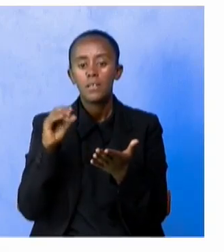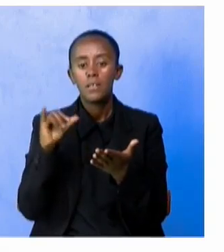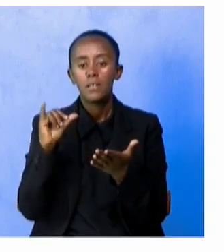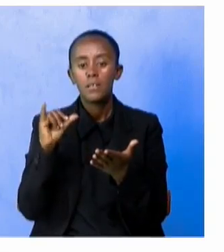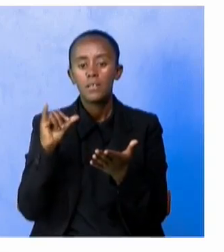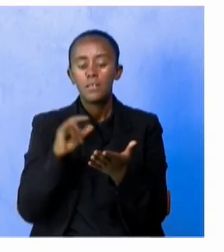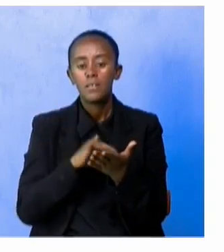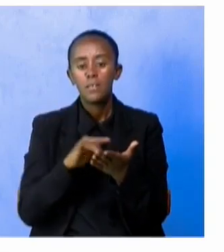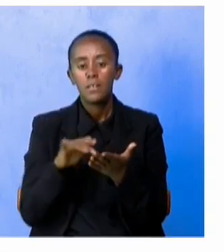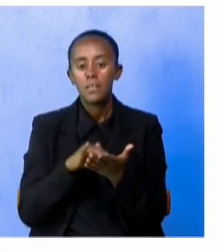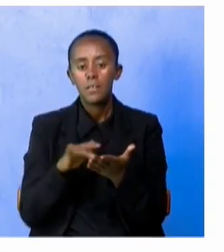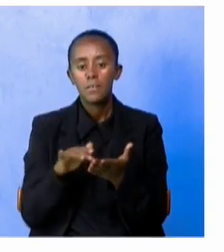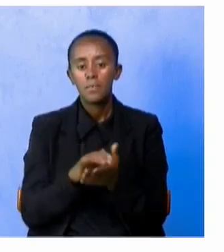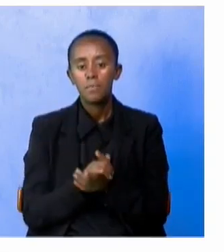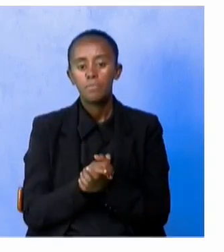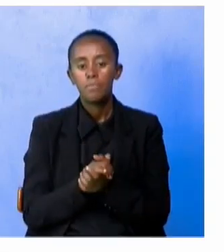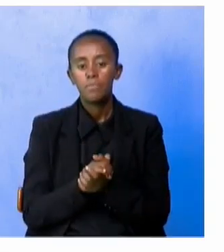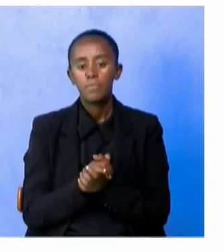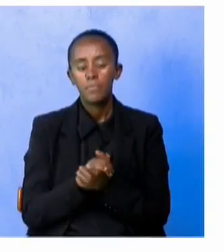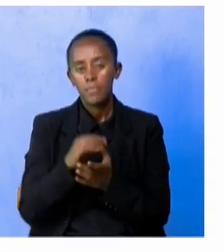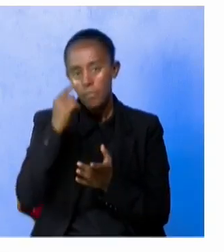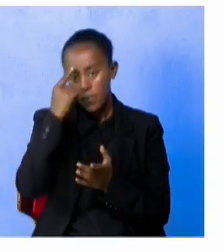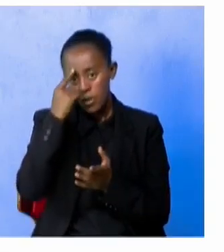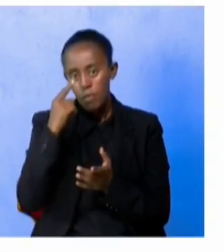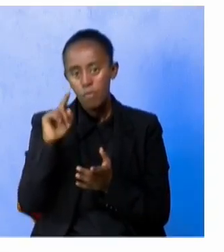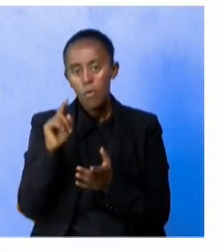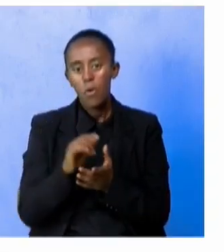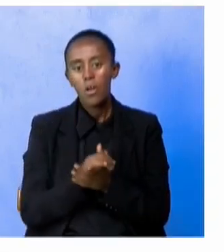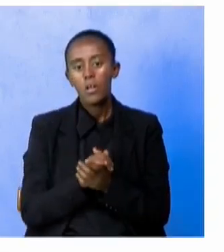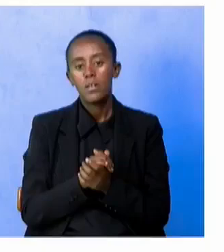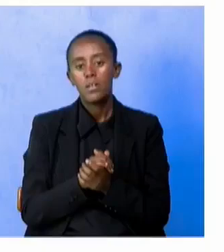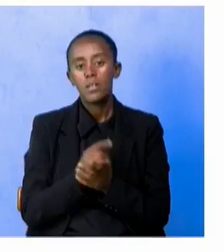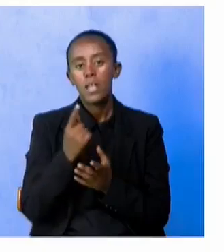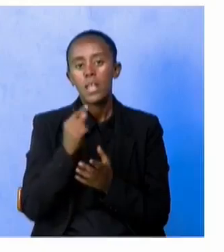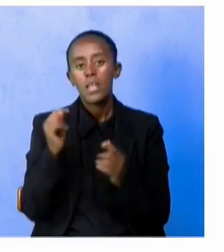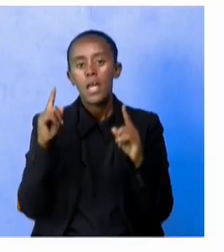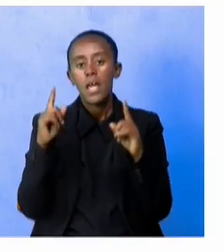for the exam.